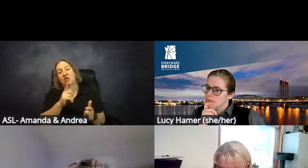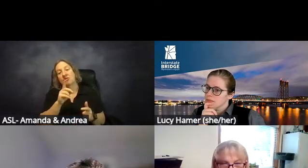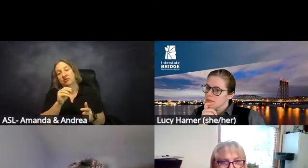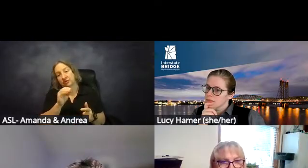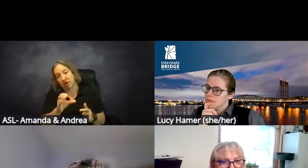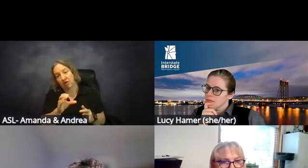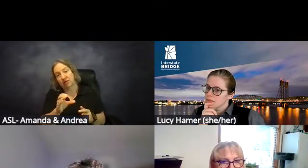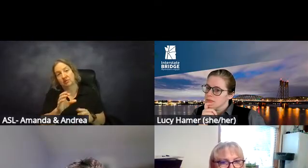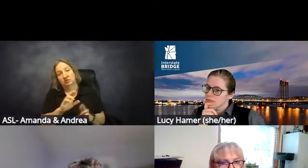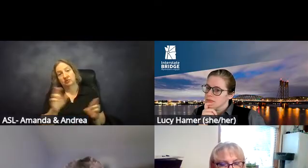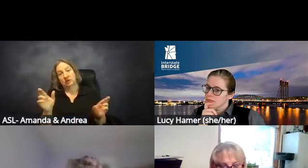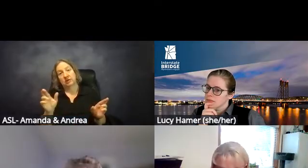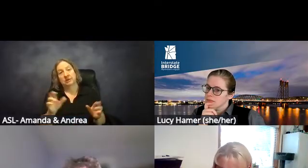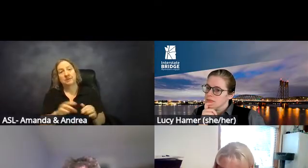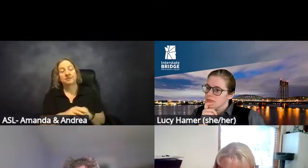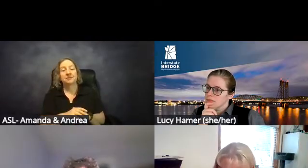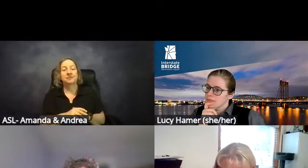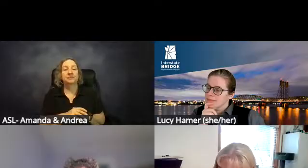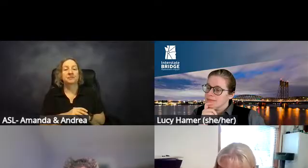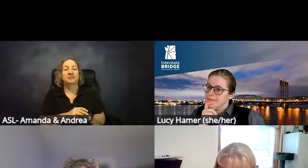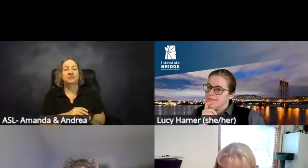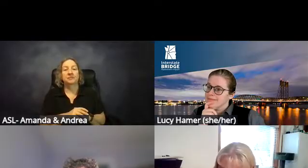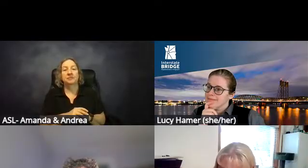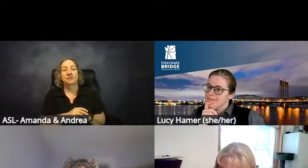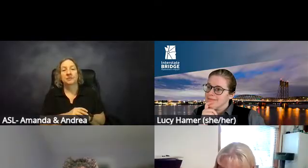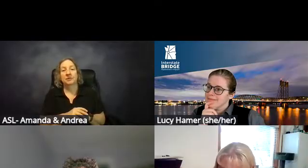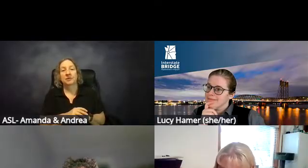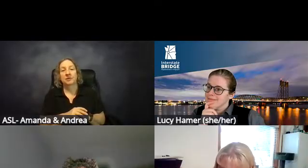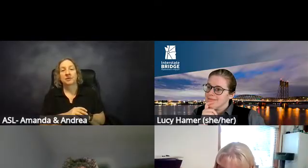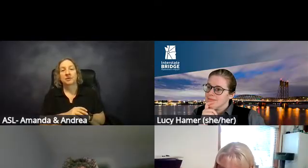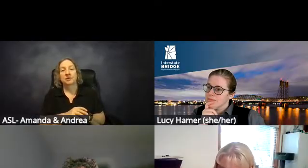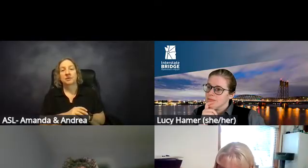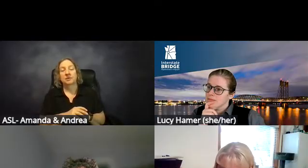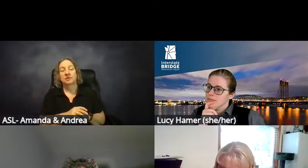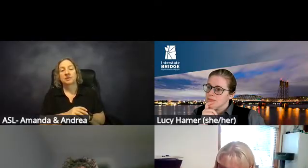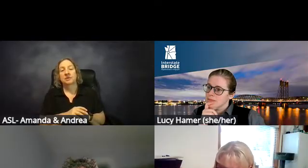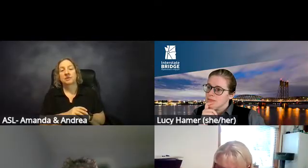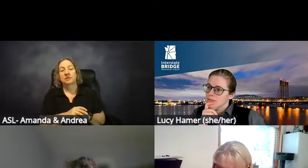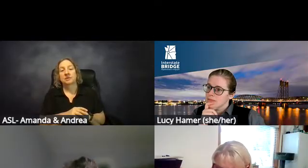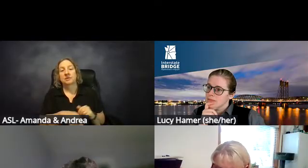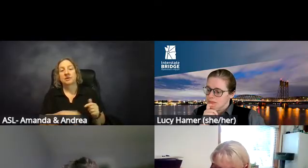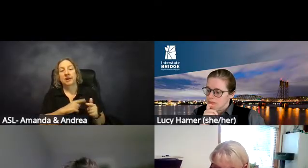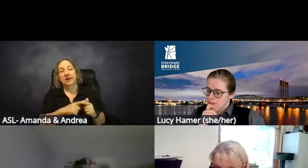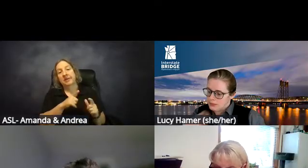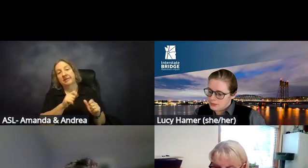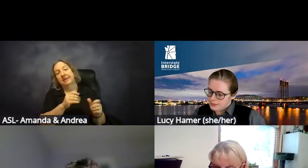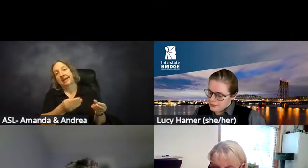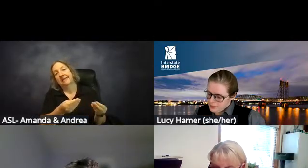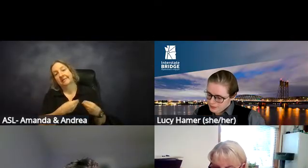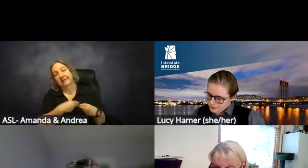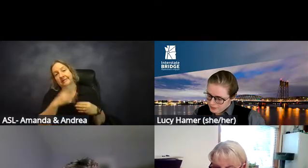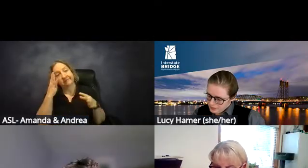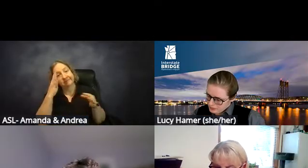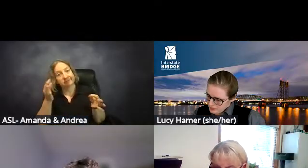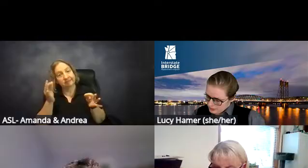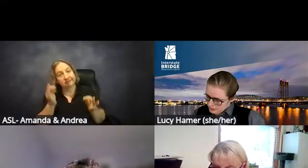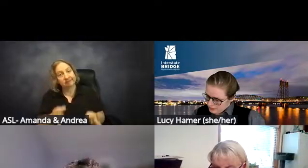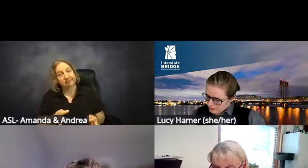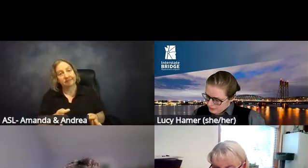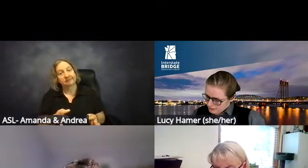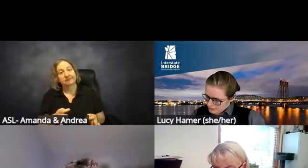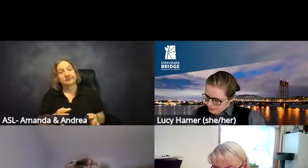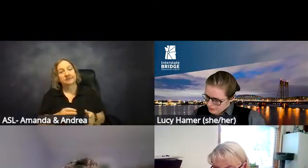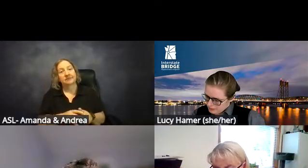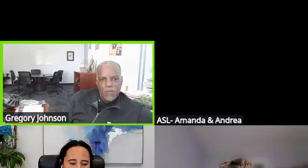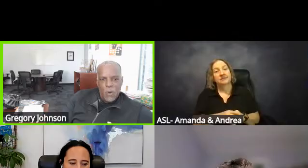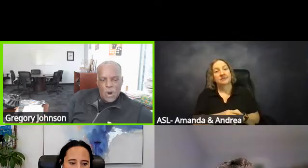in hand to give us a decision on